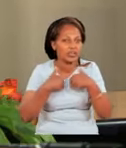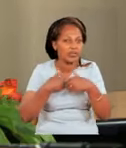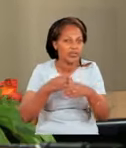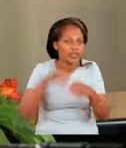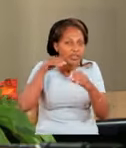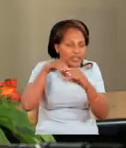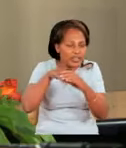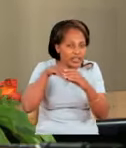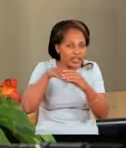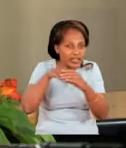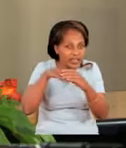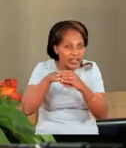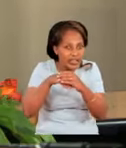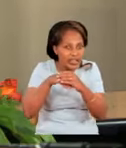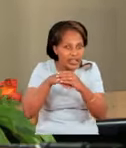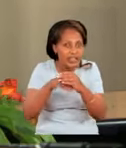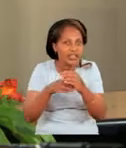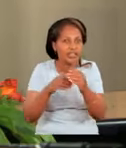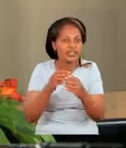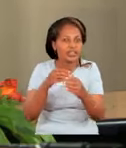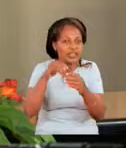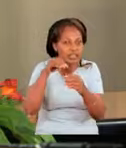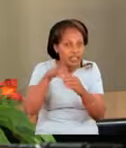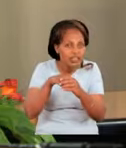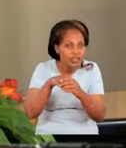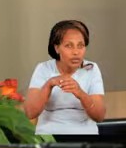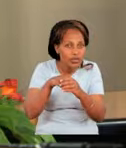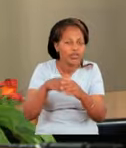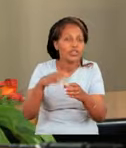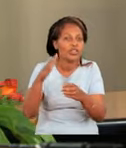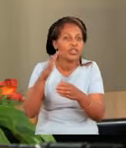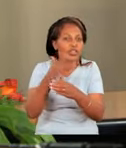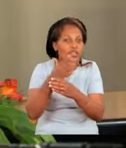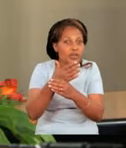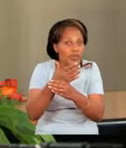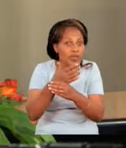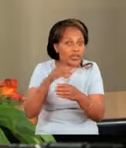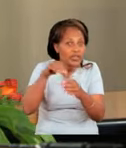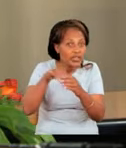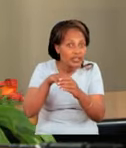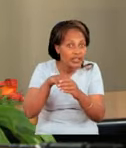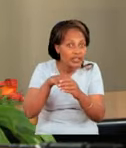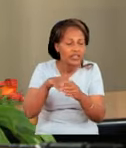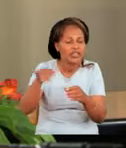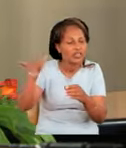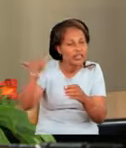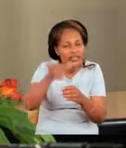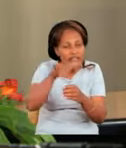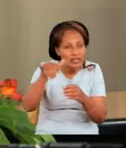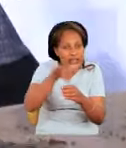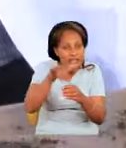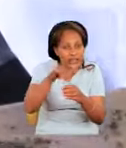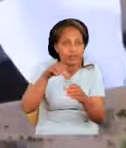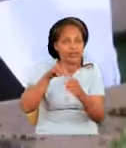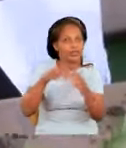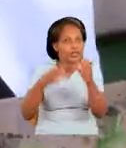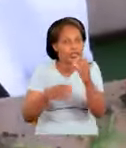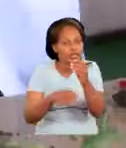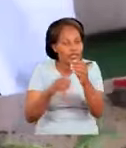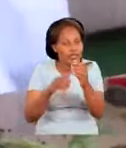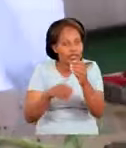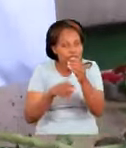of this potato tuber and the internal structure of these leaves are similar. So